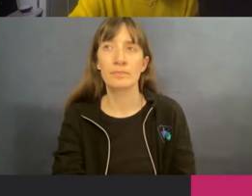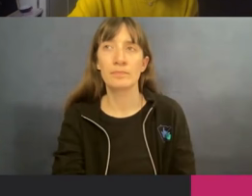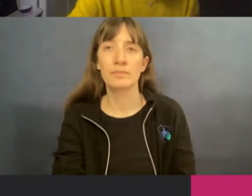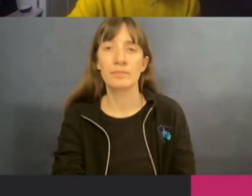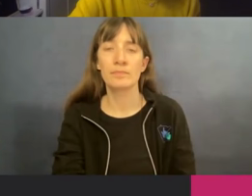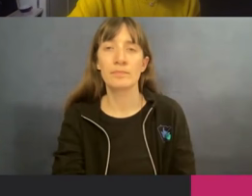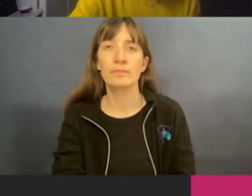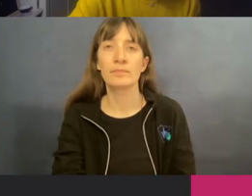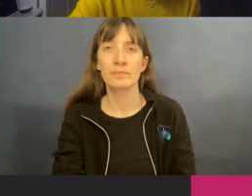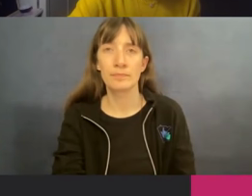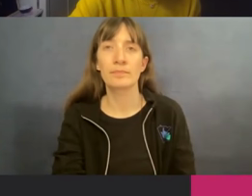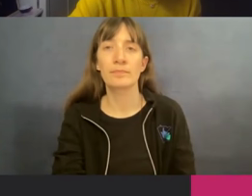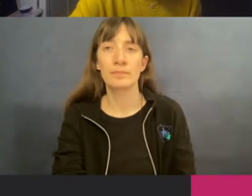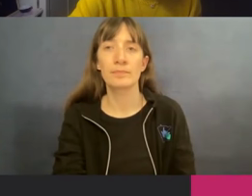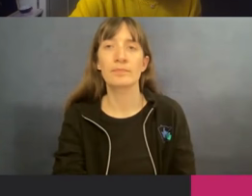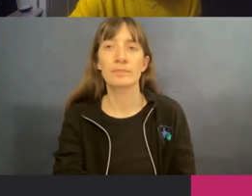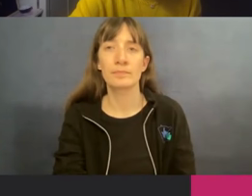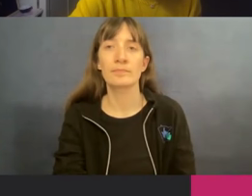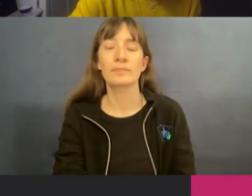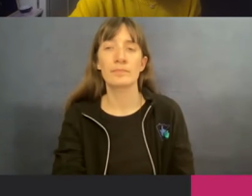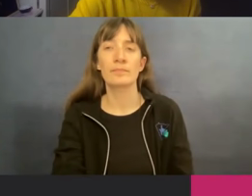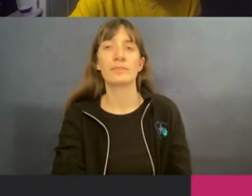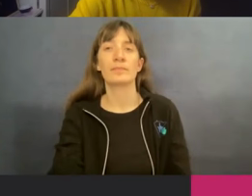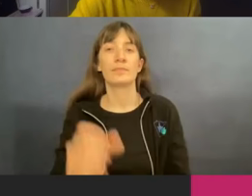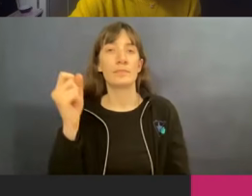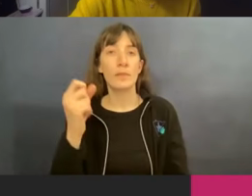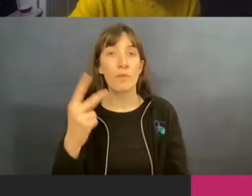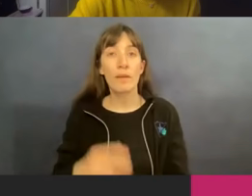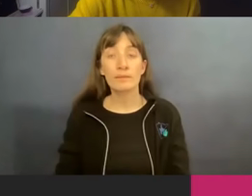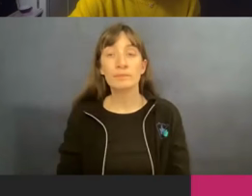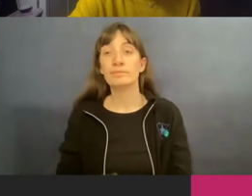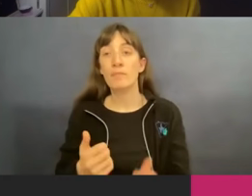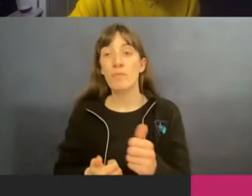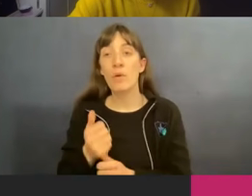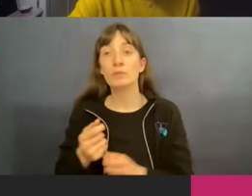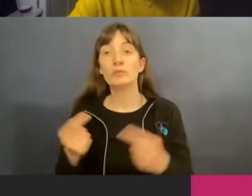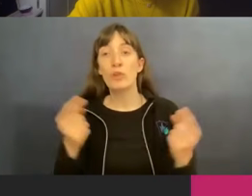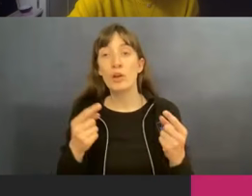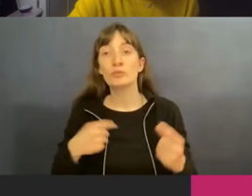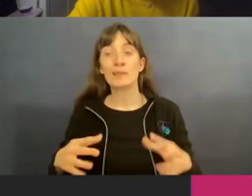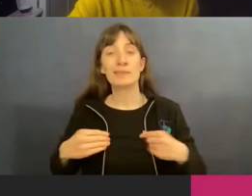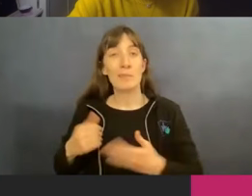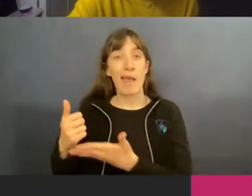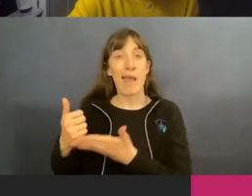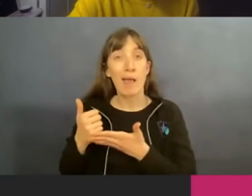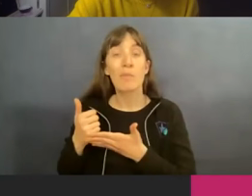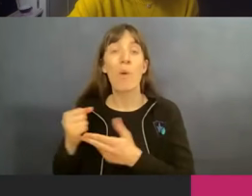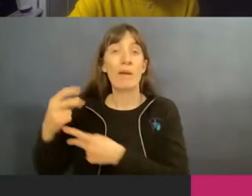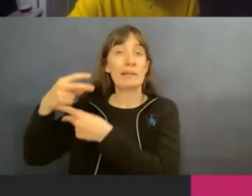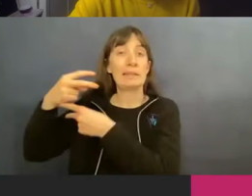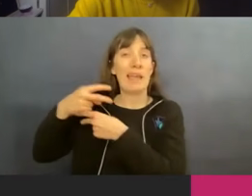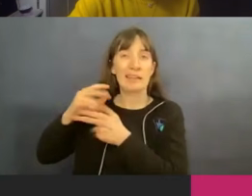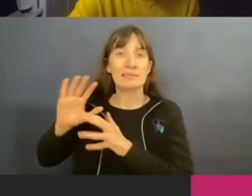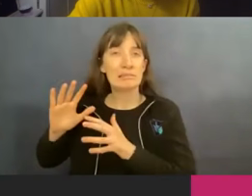Okay. So the most is struggles to accept help or affection is a really big indicator to us